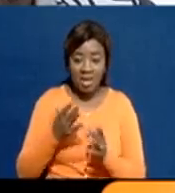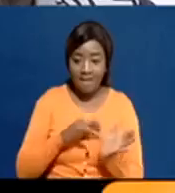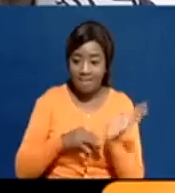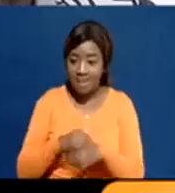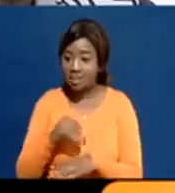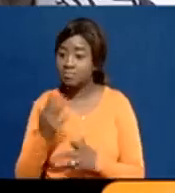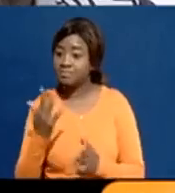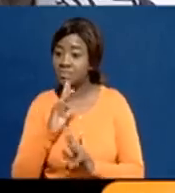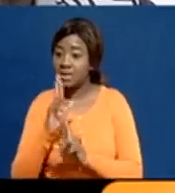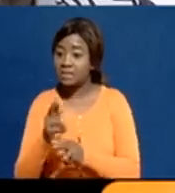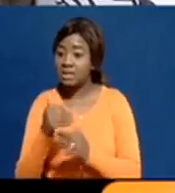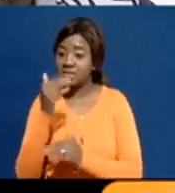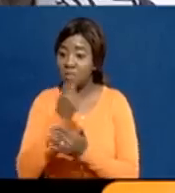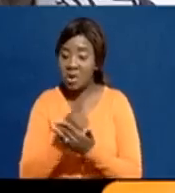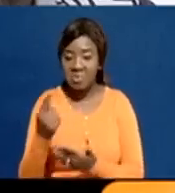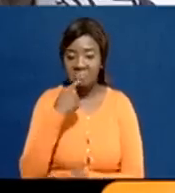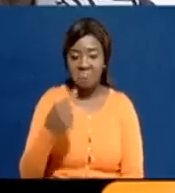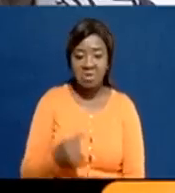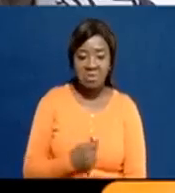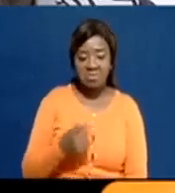so, and that's when we were told that,